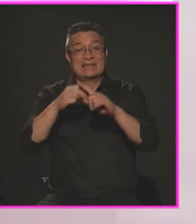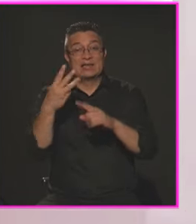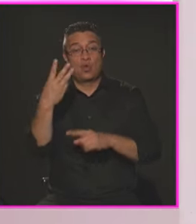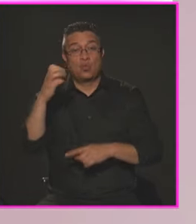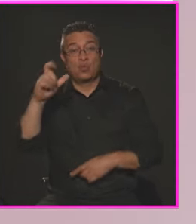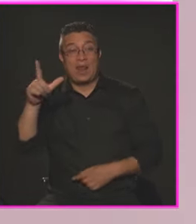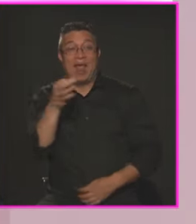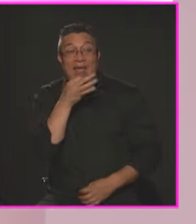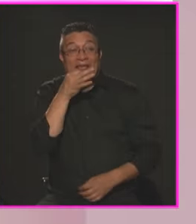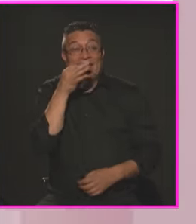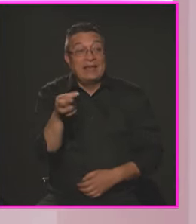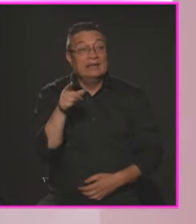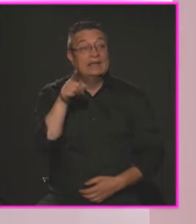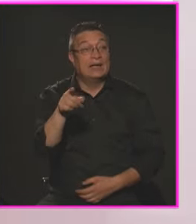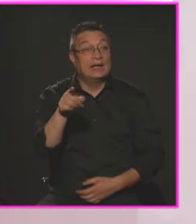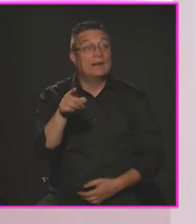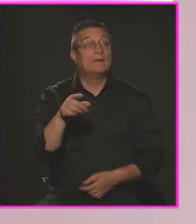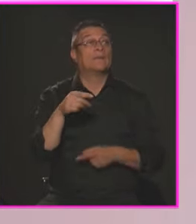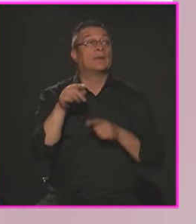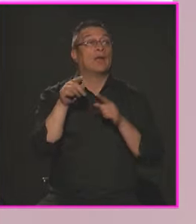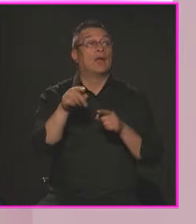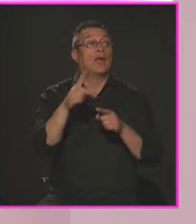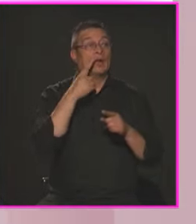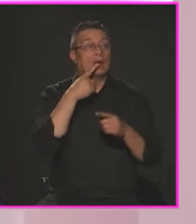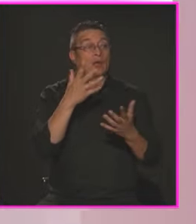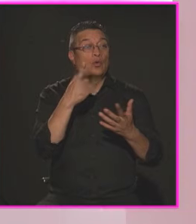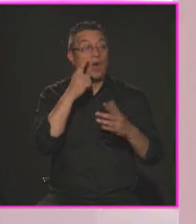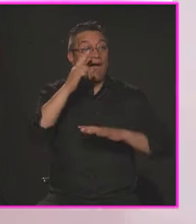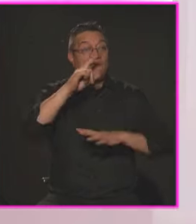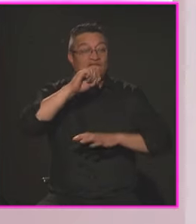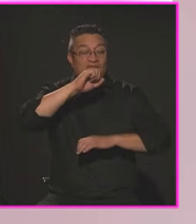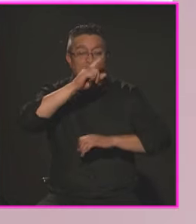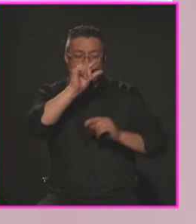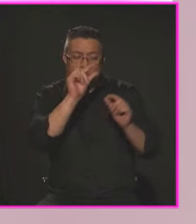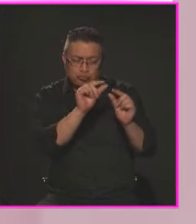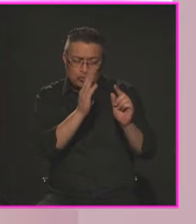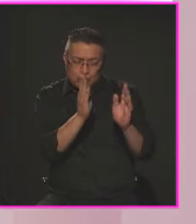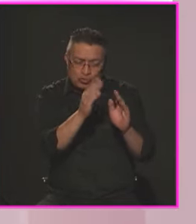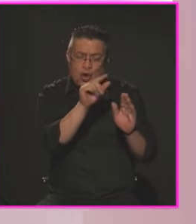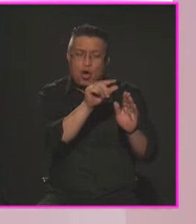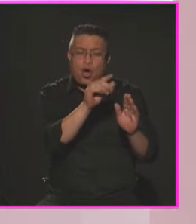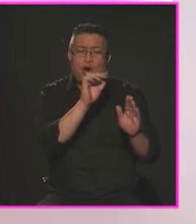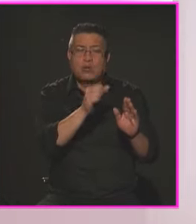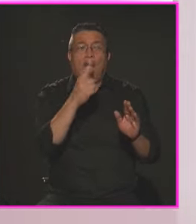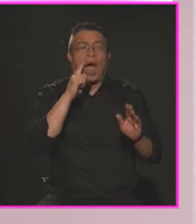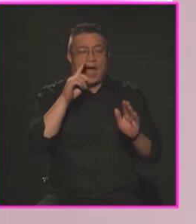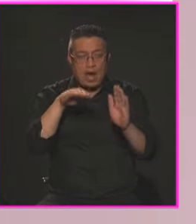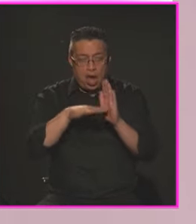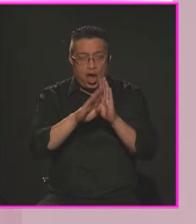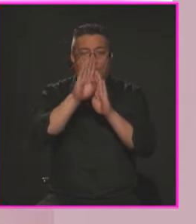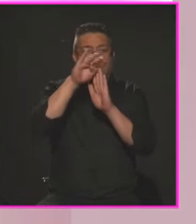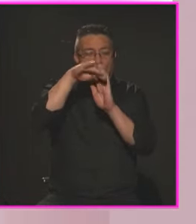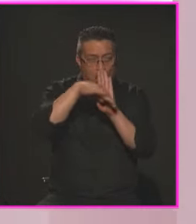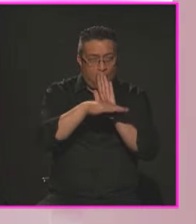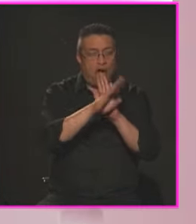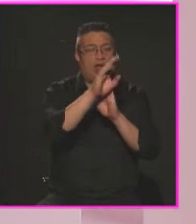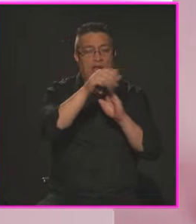very narrow window, you had long wavelengths, invisible long wavelengths radiation, and on the other side,